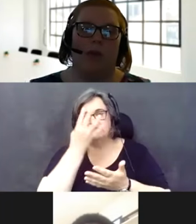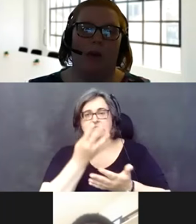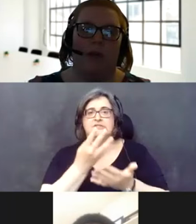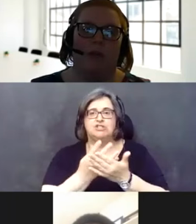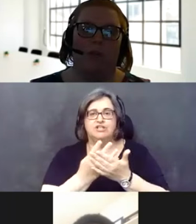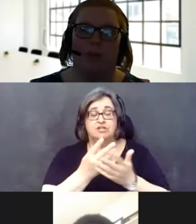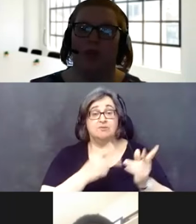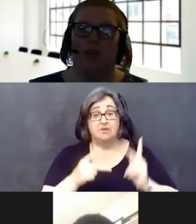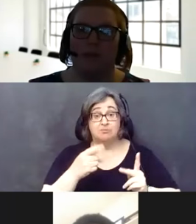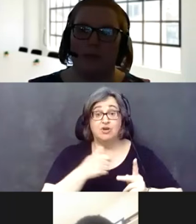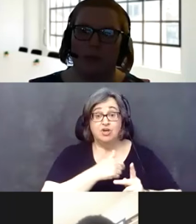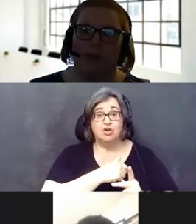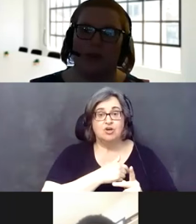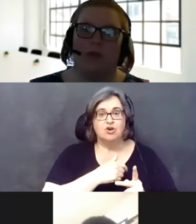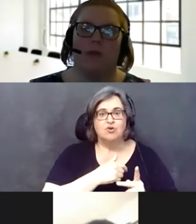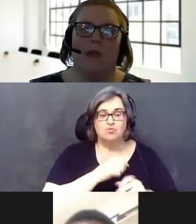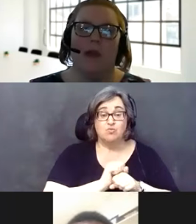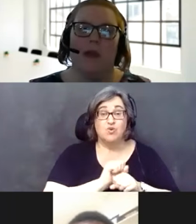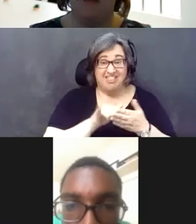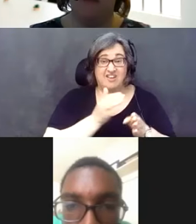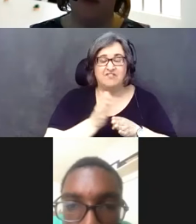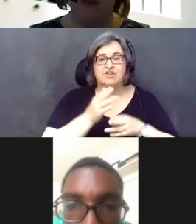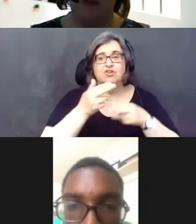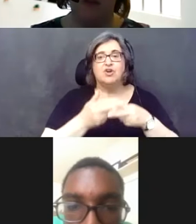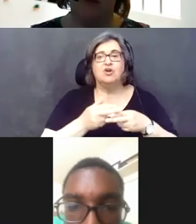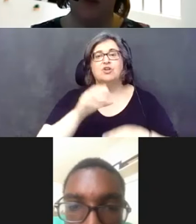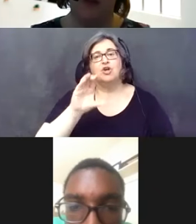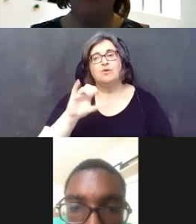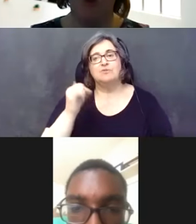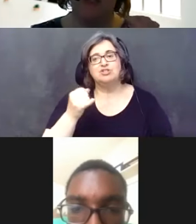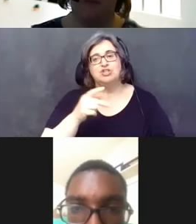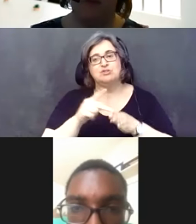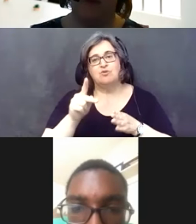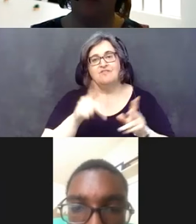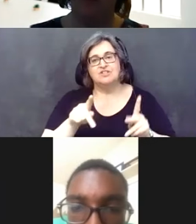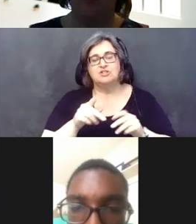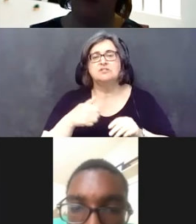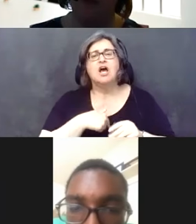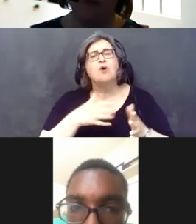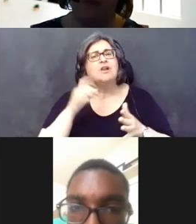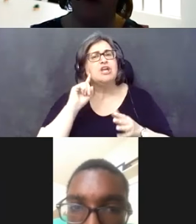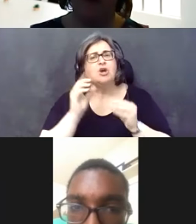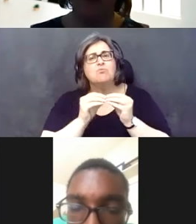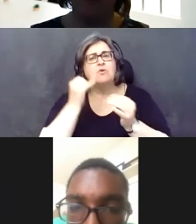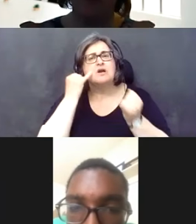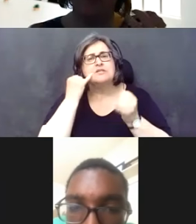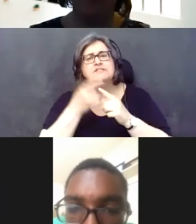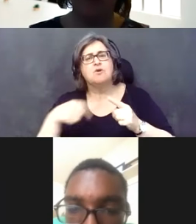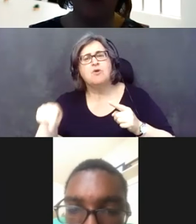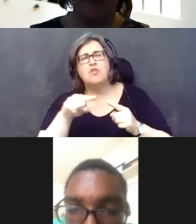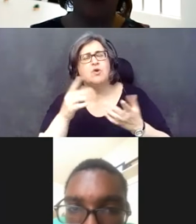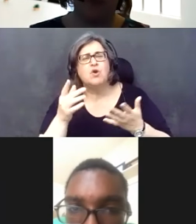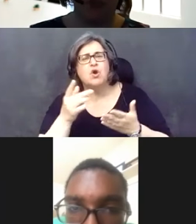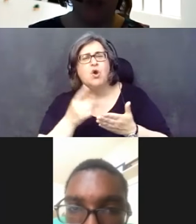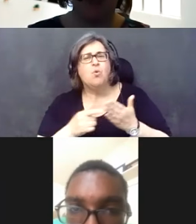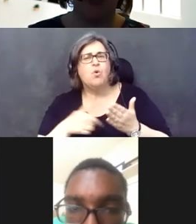we really call them criminal justice professionals. And so I'd like to hear kind of more tips from all of you about, like, what would we